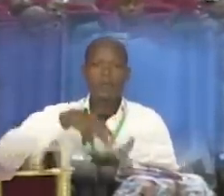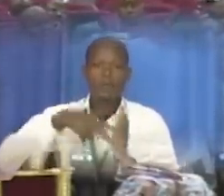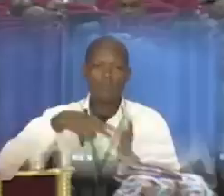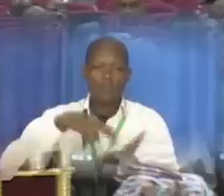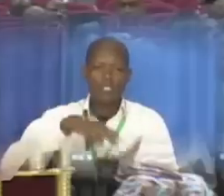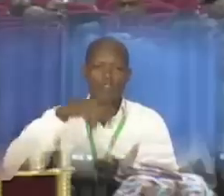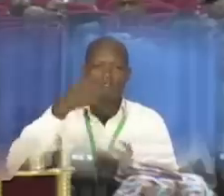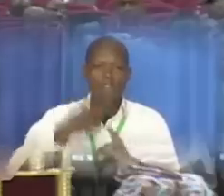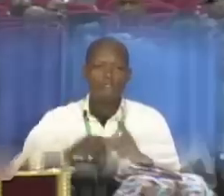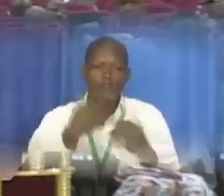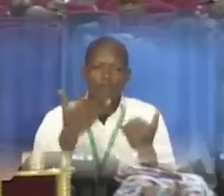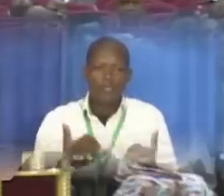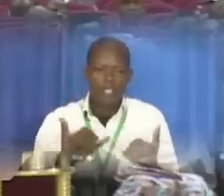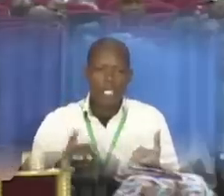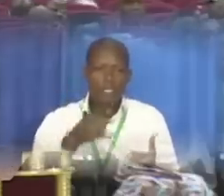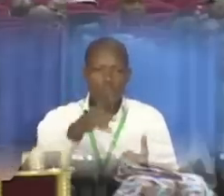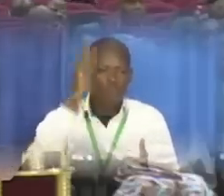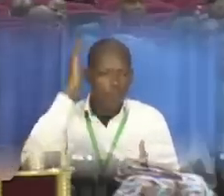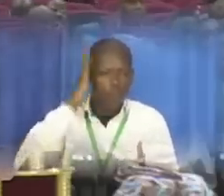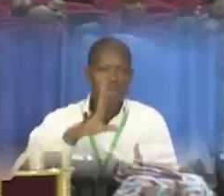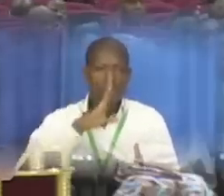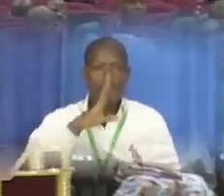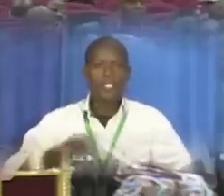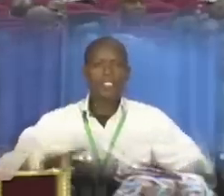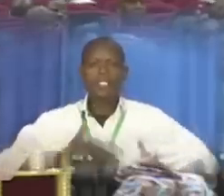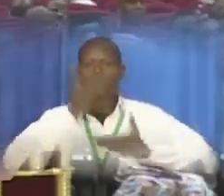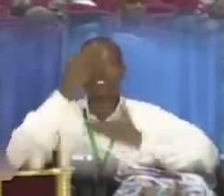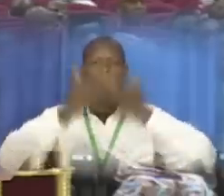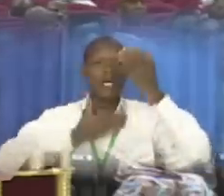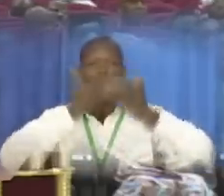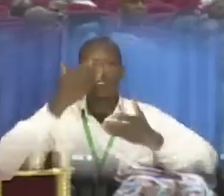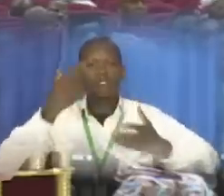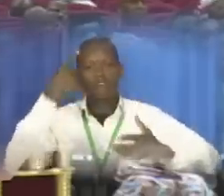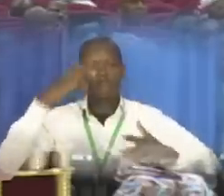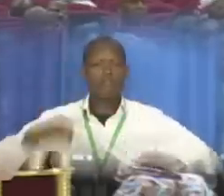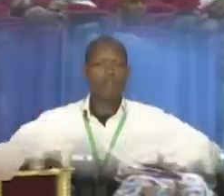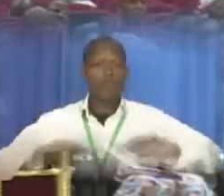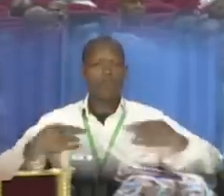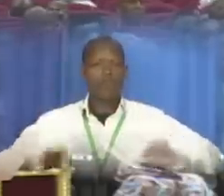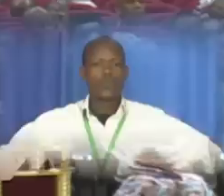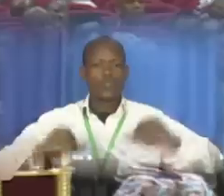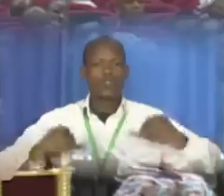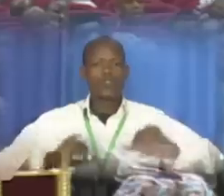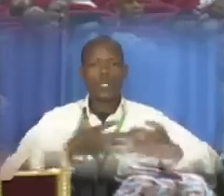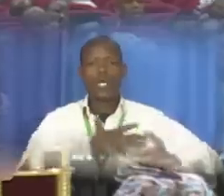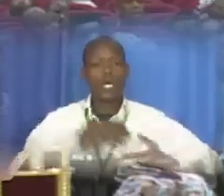joy. Okay, and then he says, he will answer prayers.